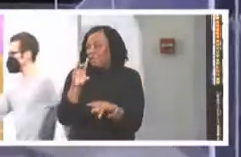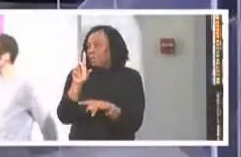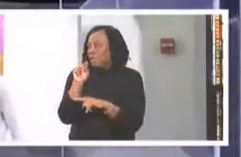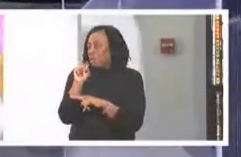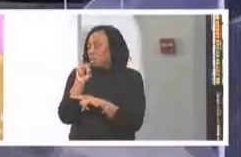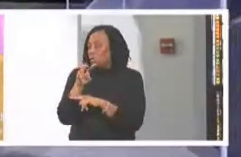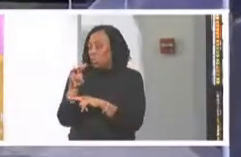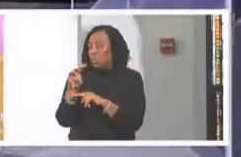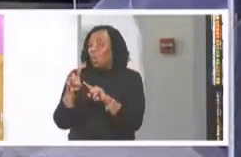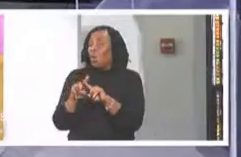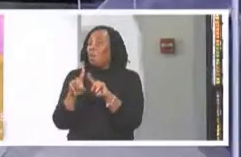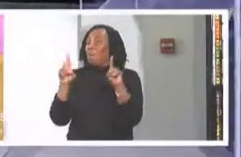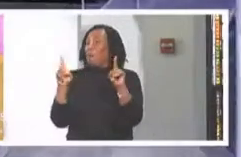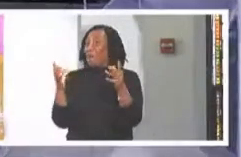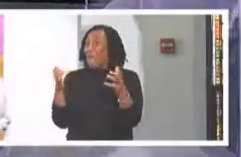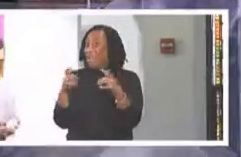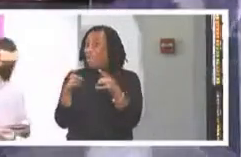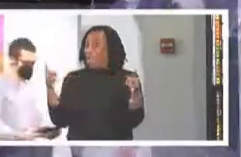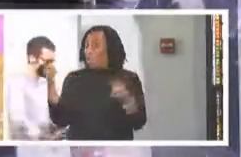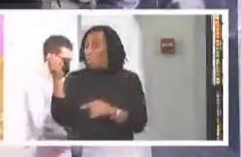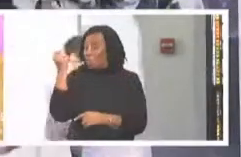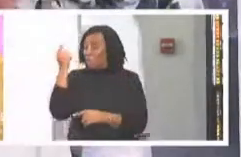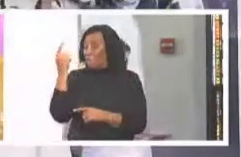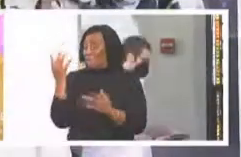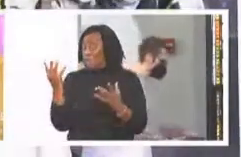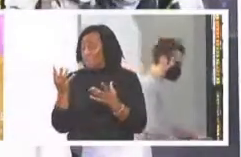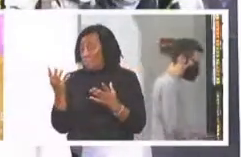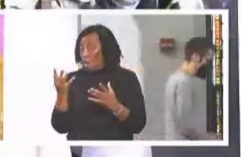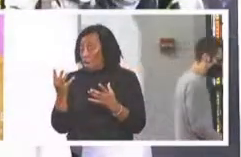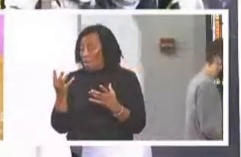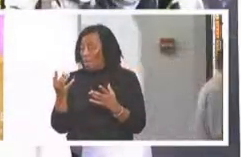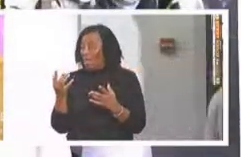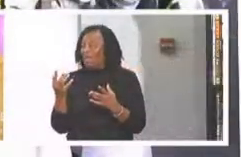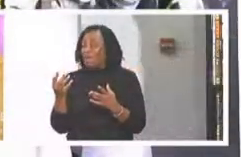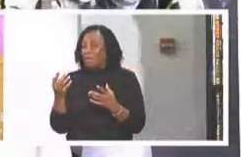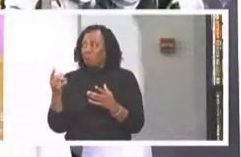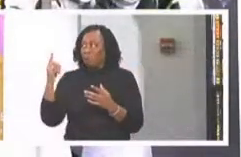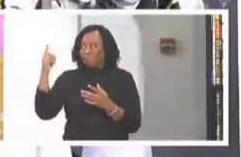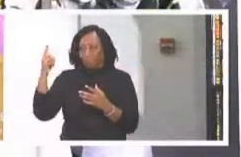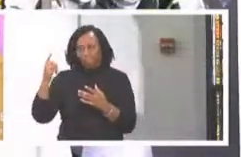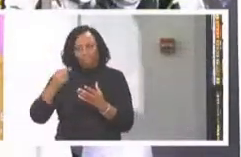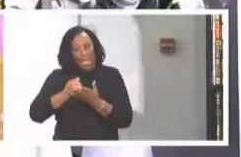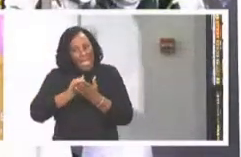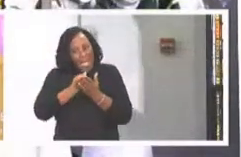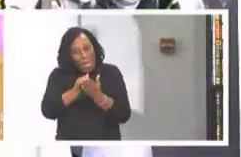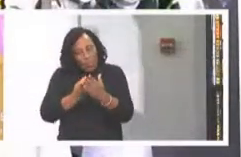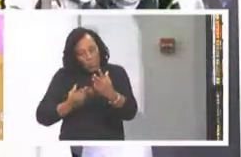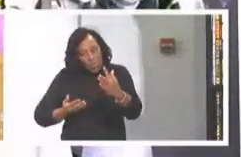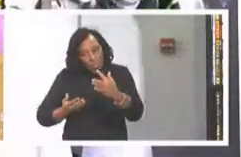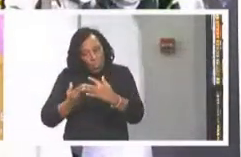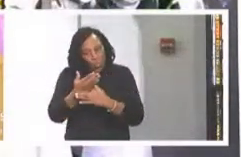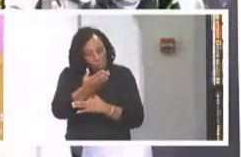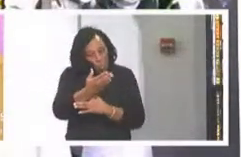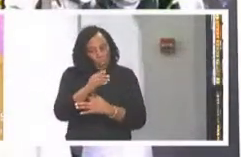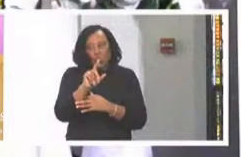says, but what I want you to understand is the fact that I brought you through 2022. I brought you through. Yes, it